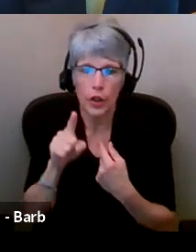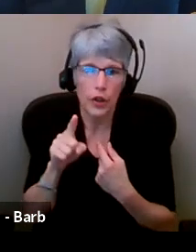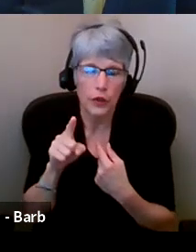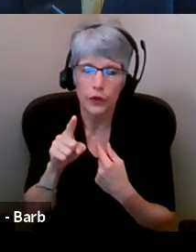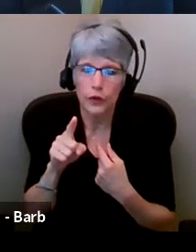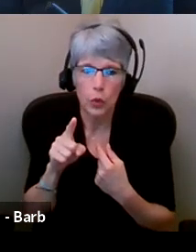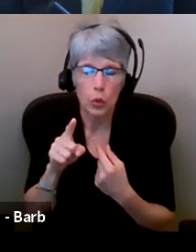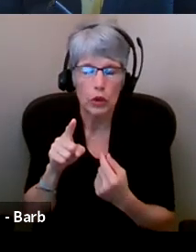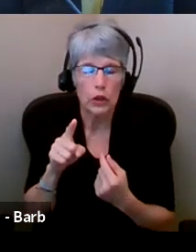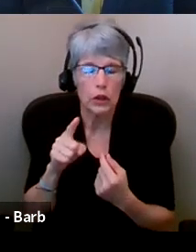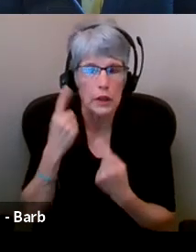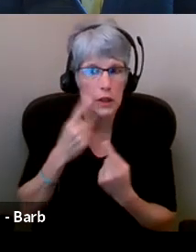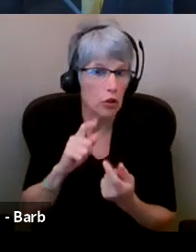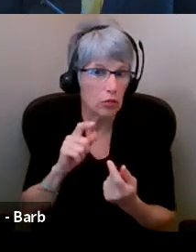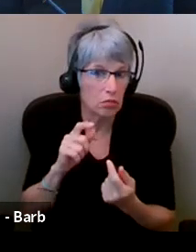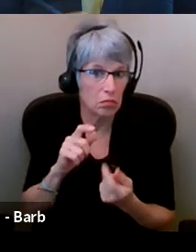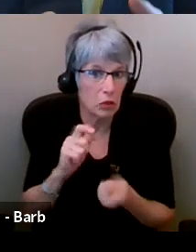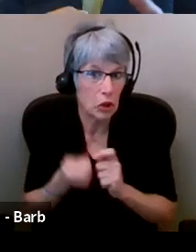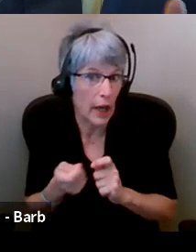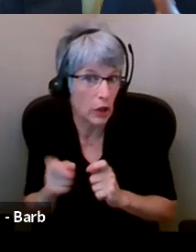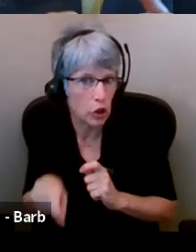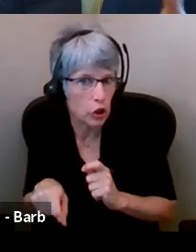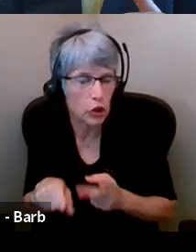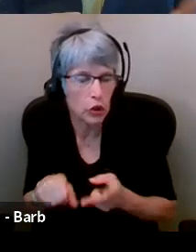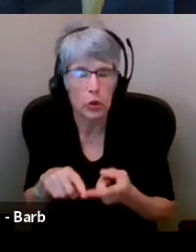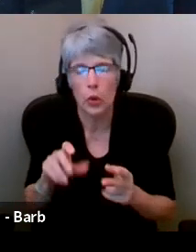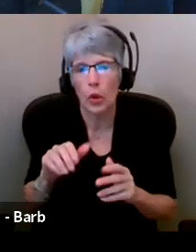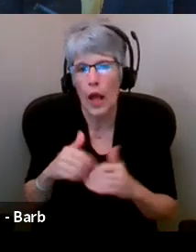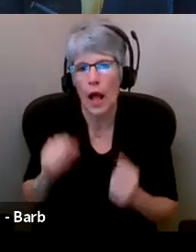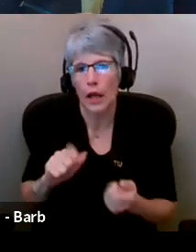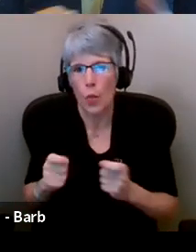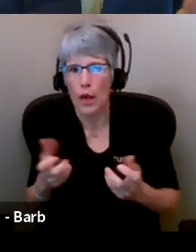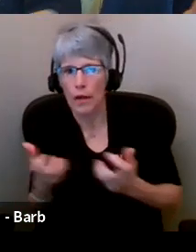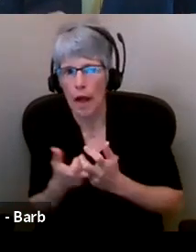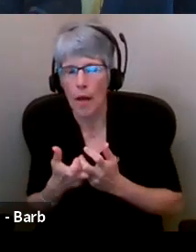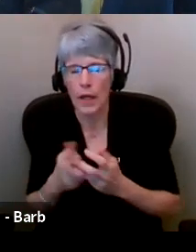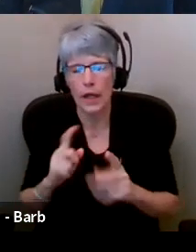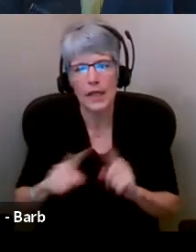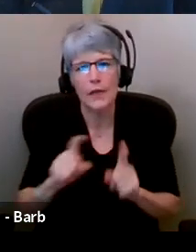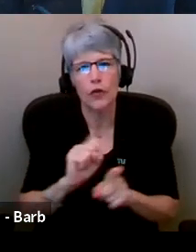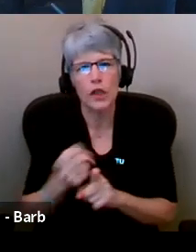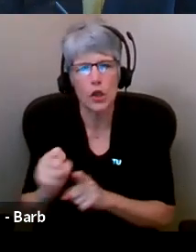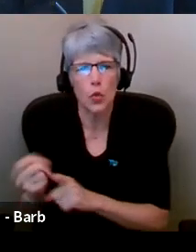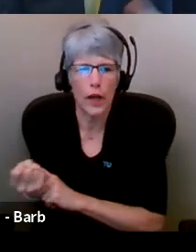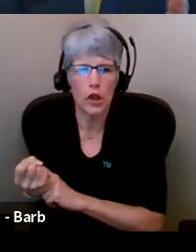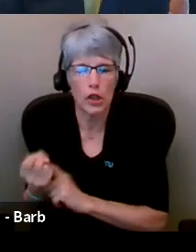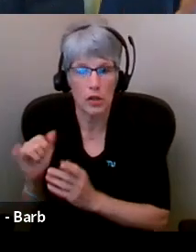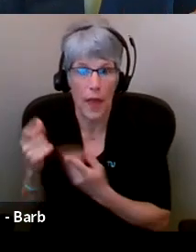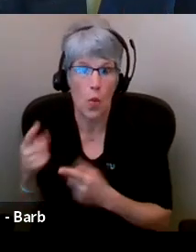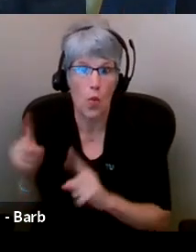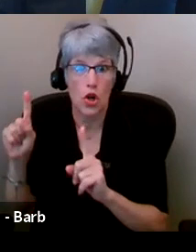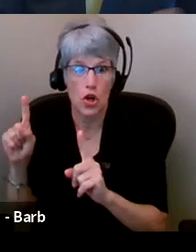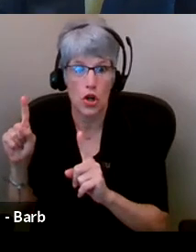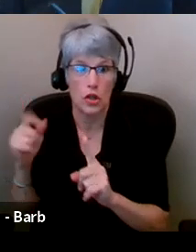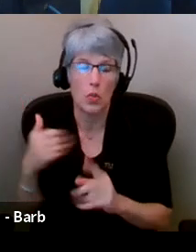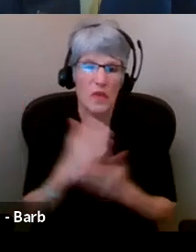either making a change or looking at how we might be able to better accommodate situations that worked? We have situations maybe